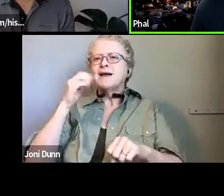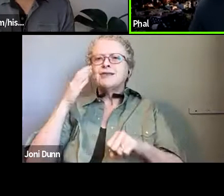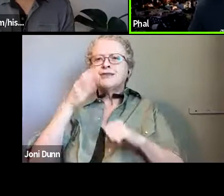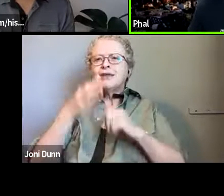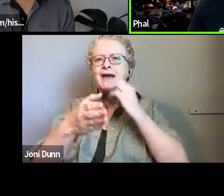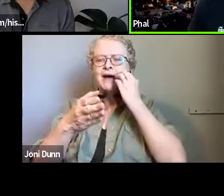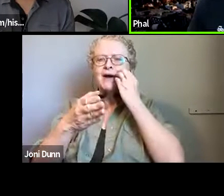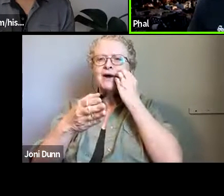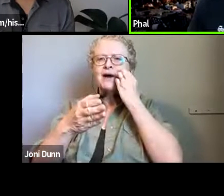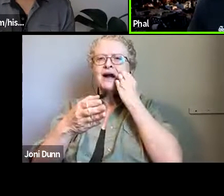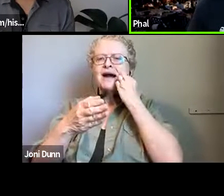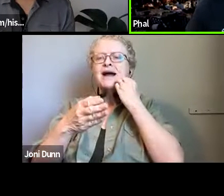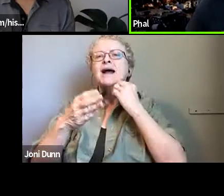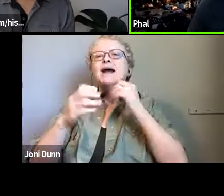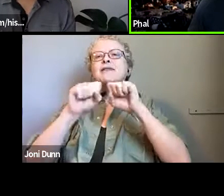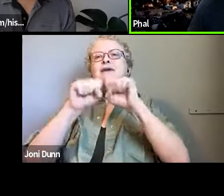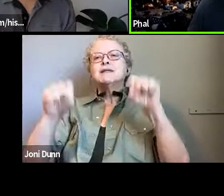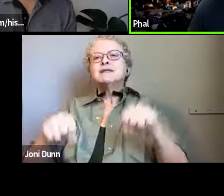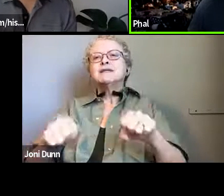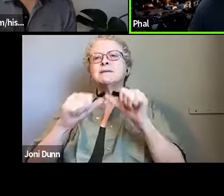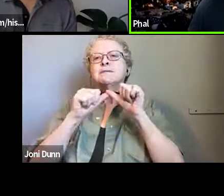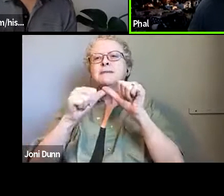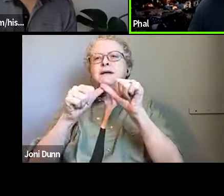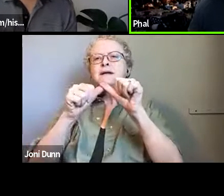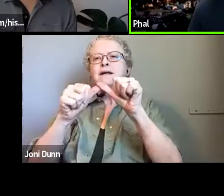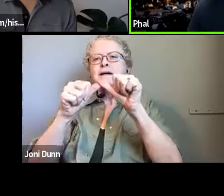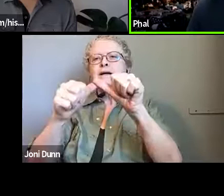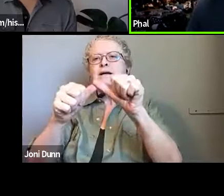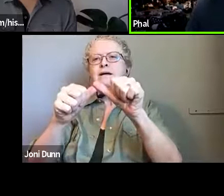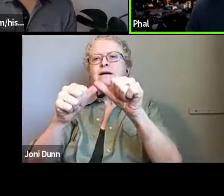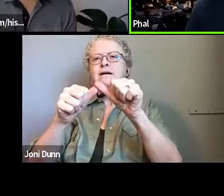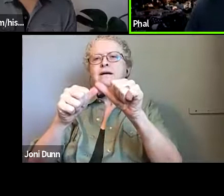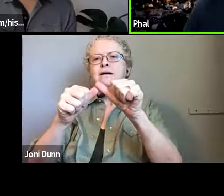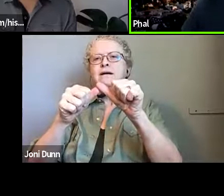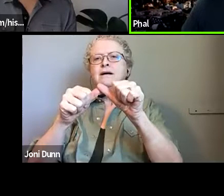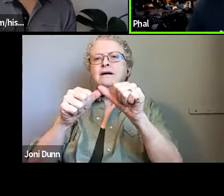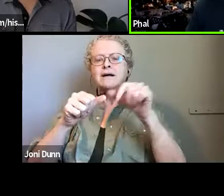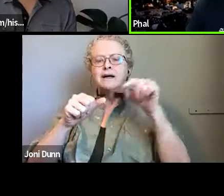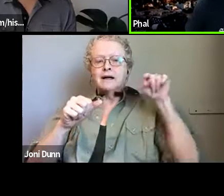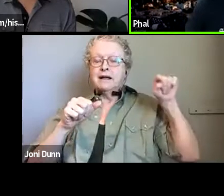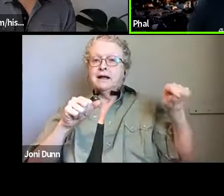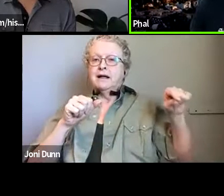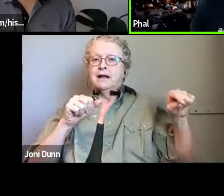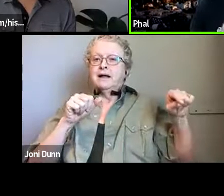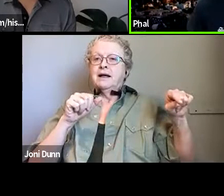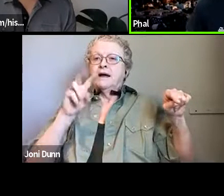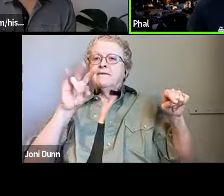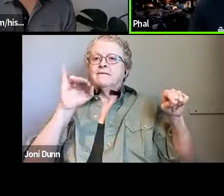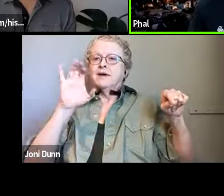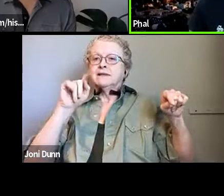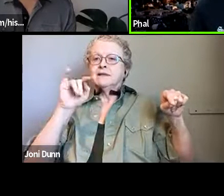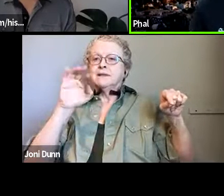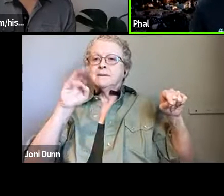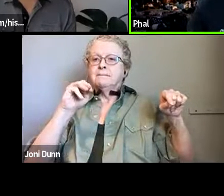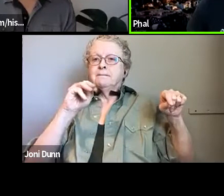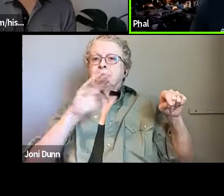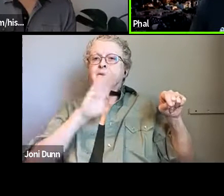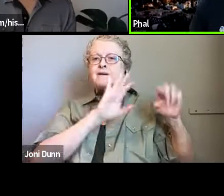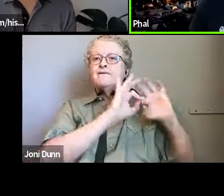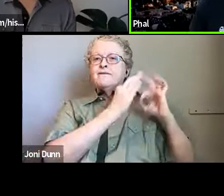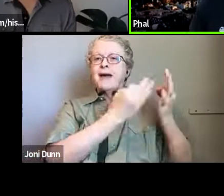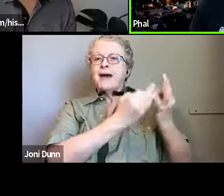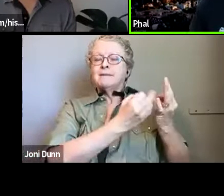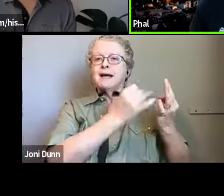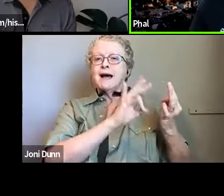healing. The system continues to call them victims. And a lot of folks that we deal with that have been harmed, they don't want to be called